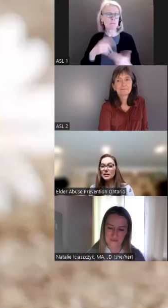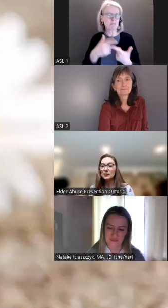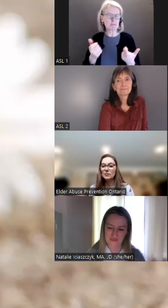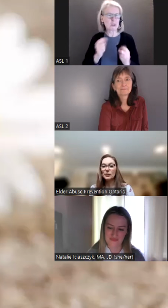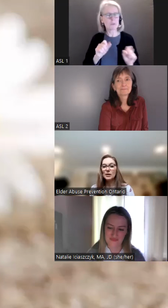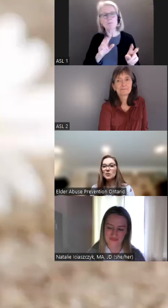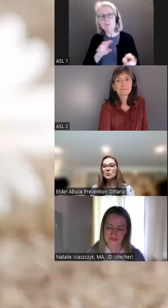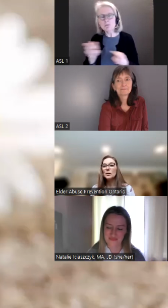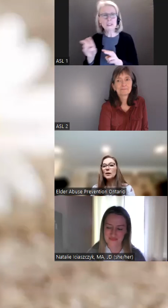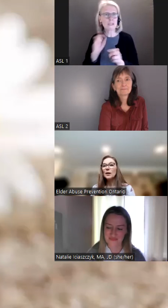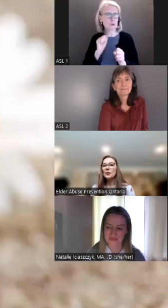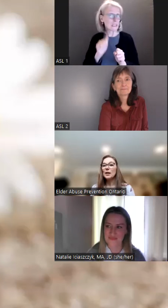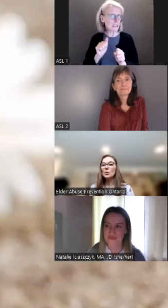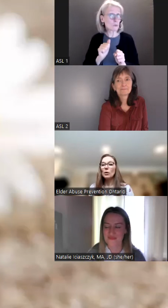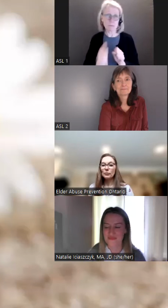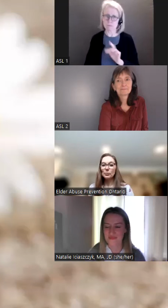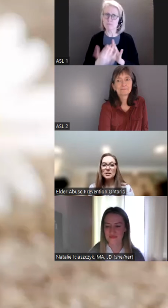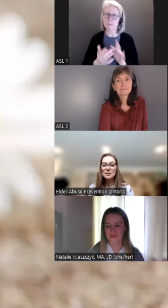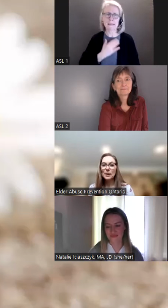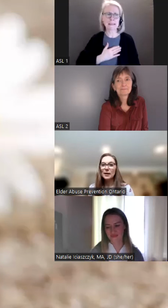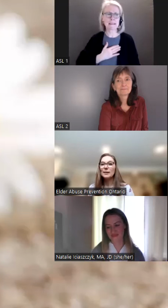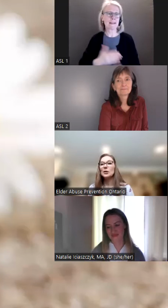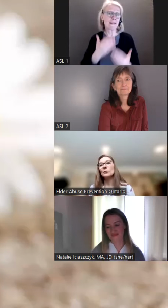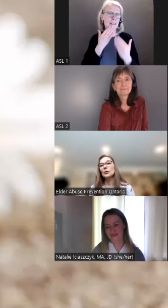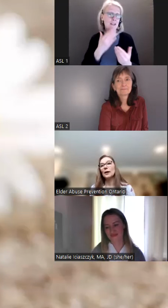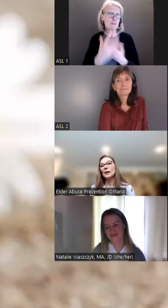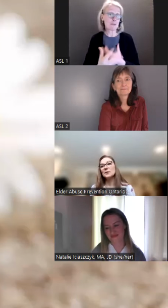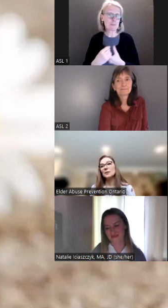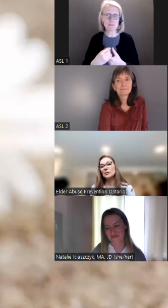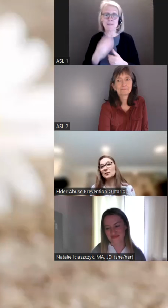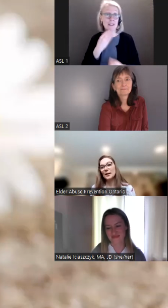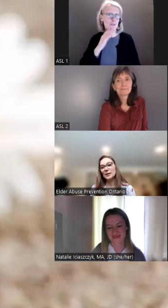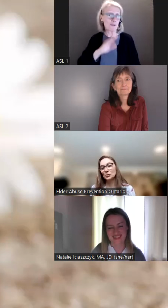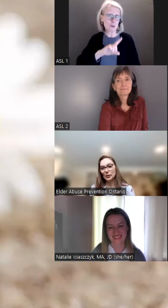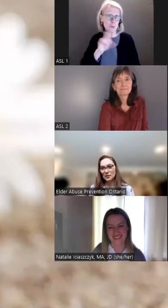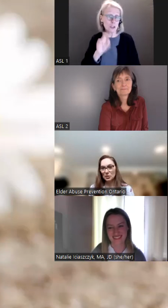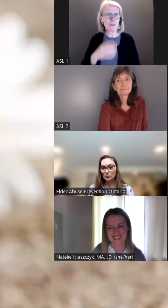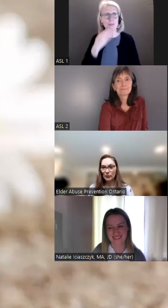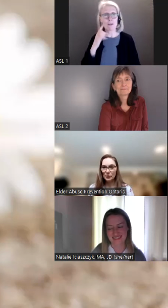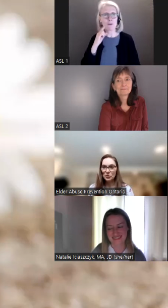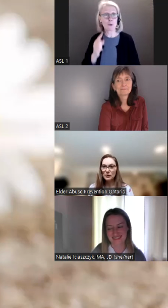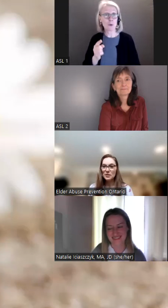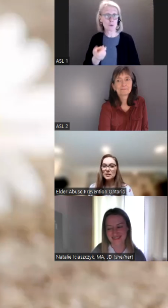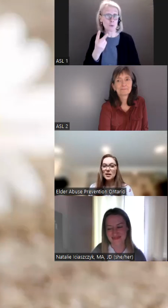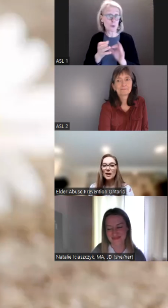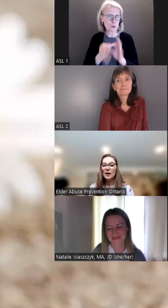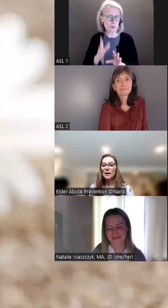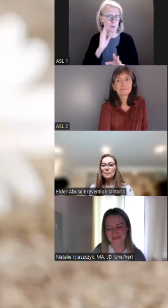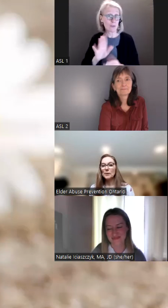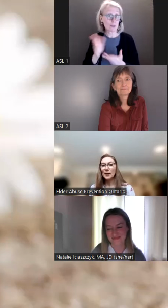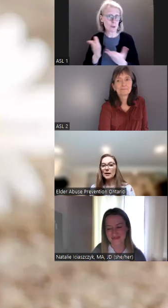and contact us if you need to. Thank you all for participating. Thank you for our ASL today to join us to provide their